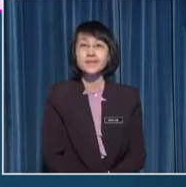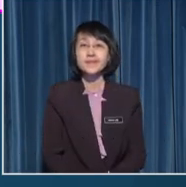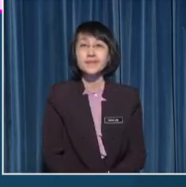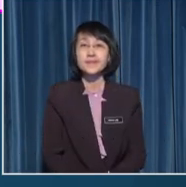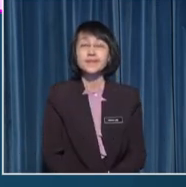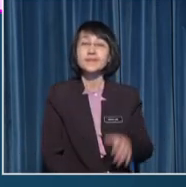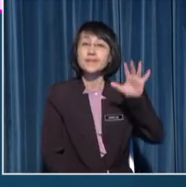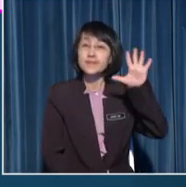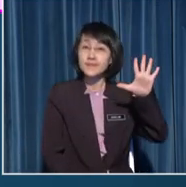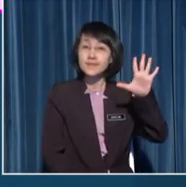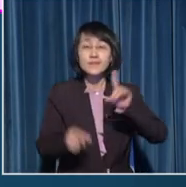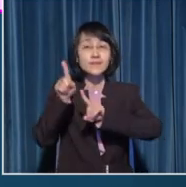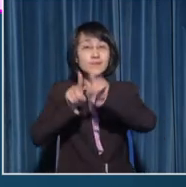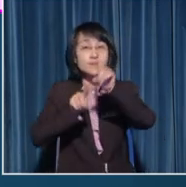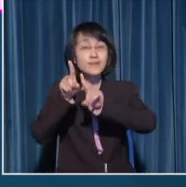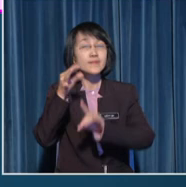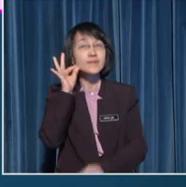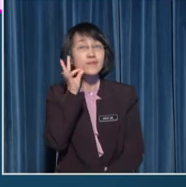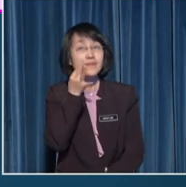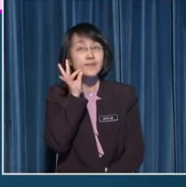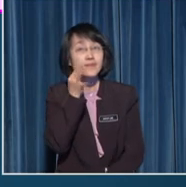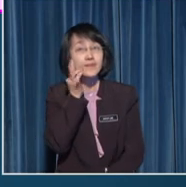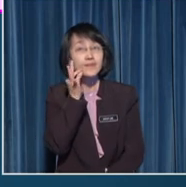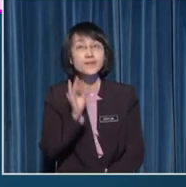5 for star fruit.